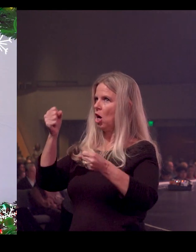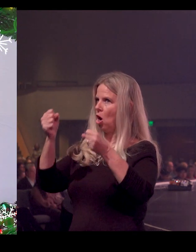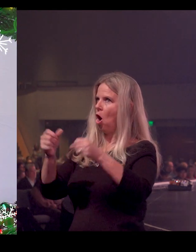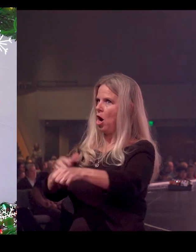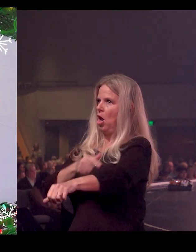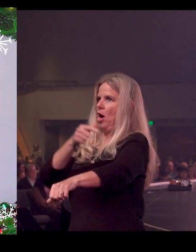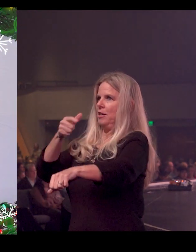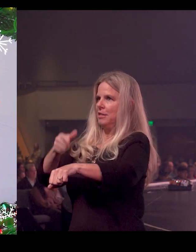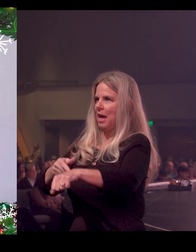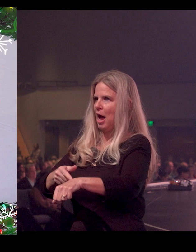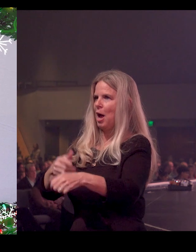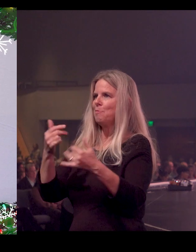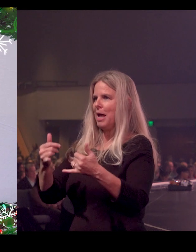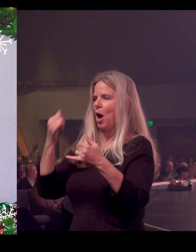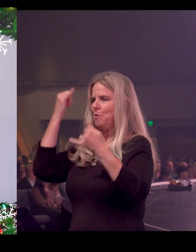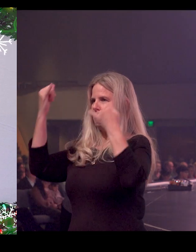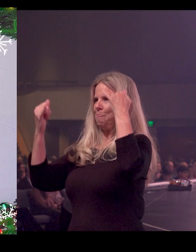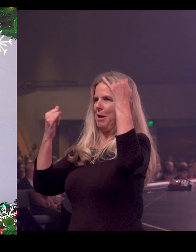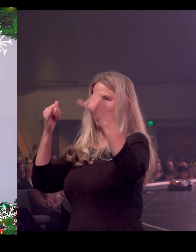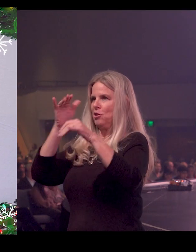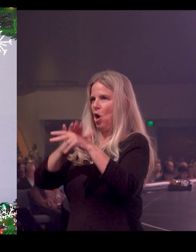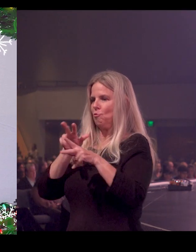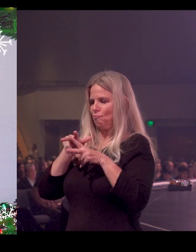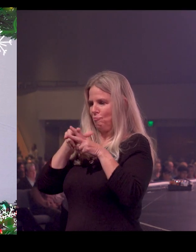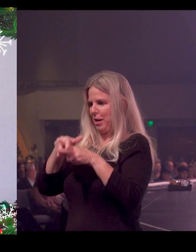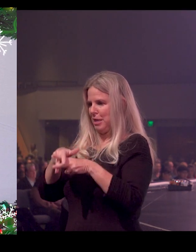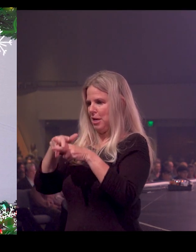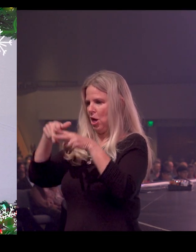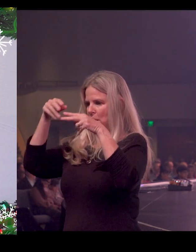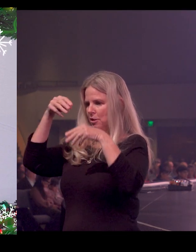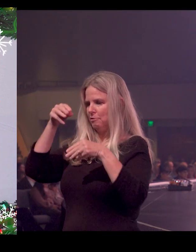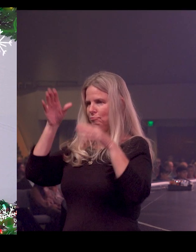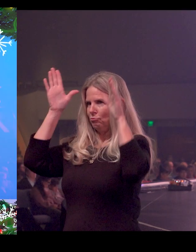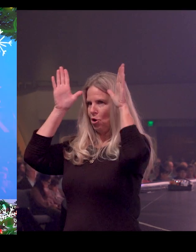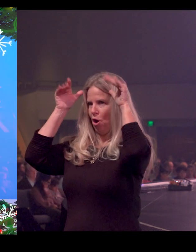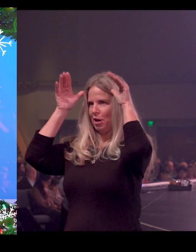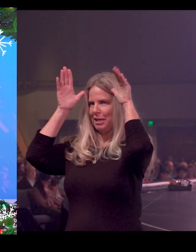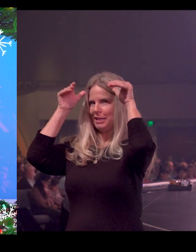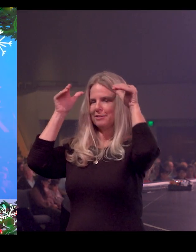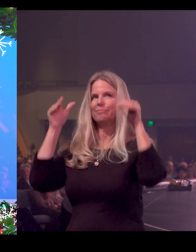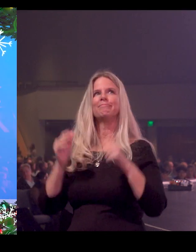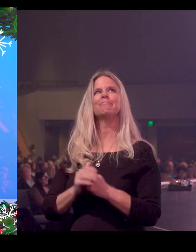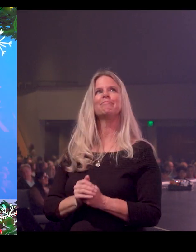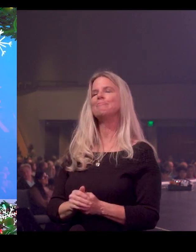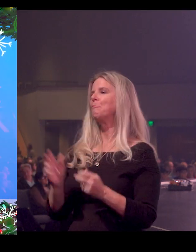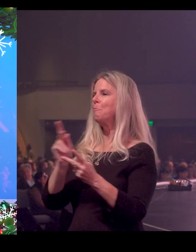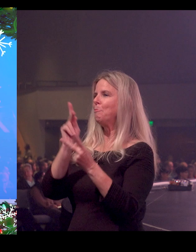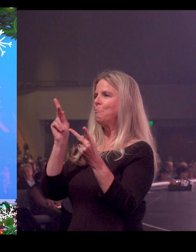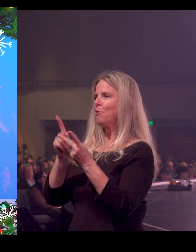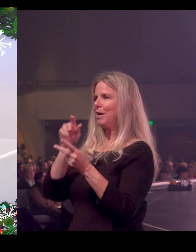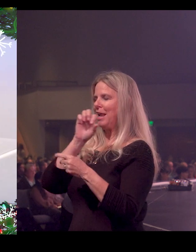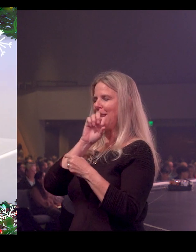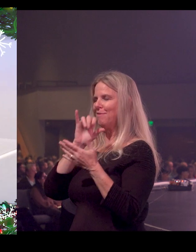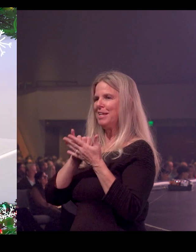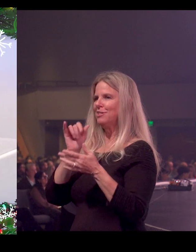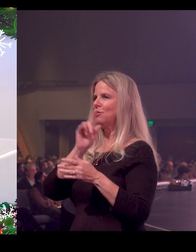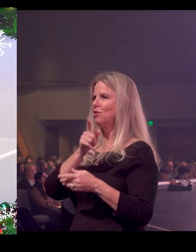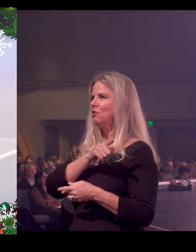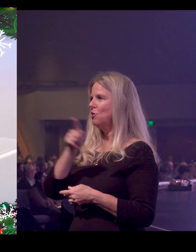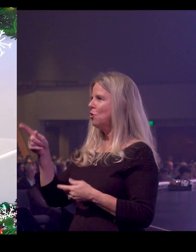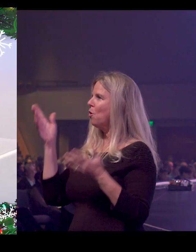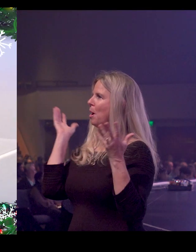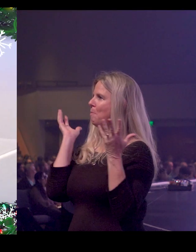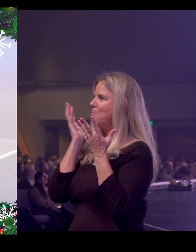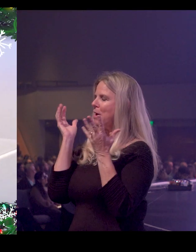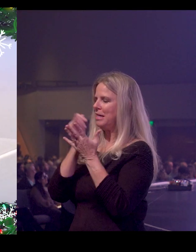Okay, perfect. I love it. You guys are amazing artists. This is awesome. But we have some empty space on this side, so let's add one